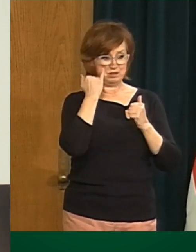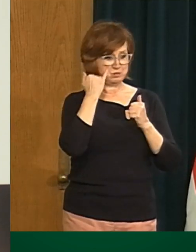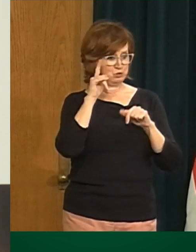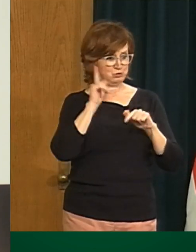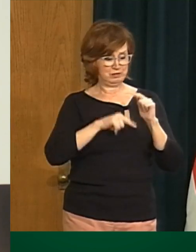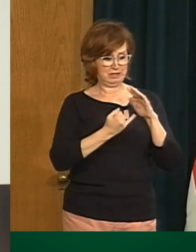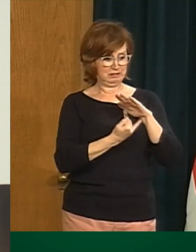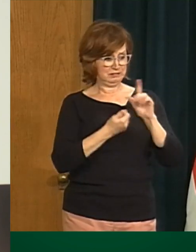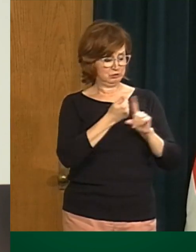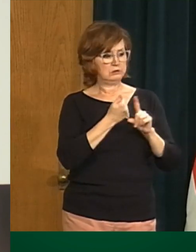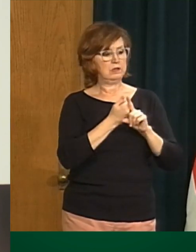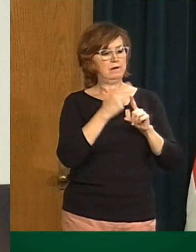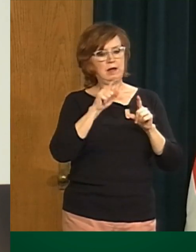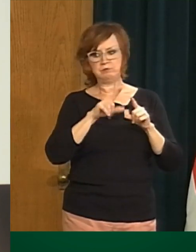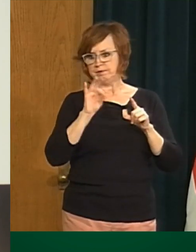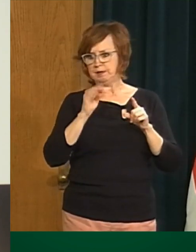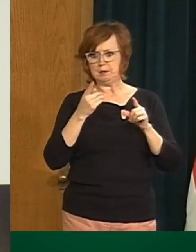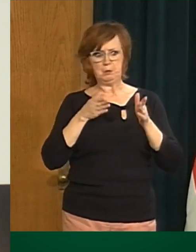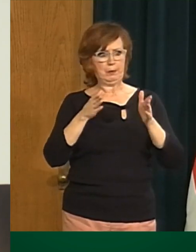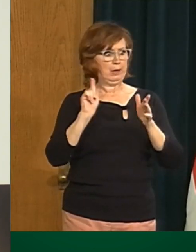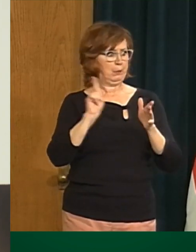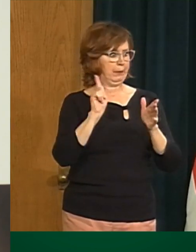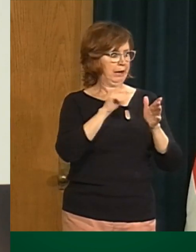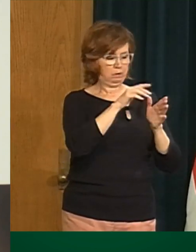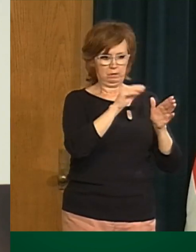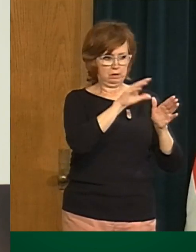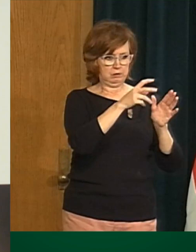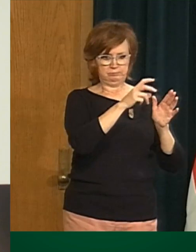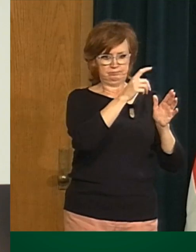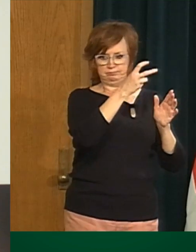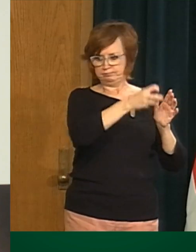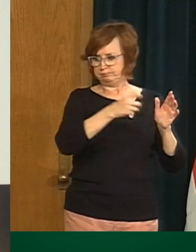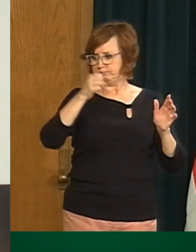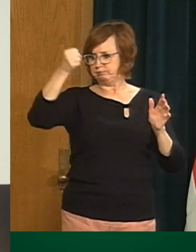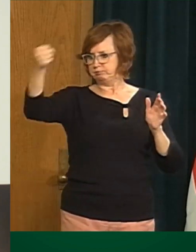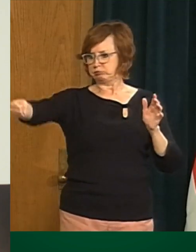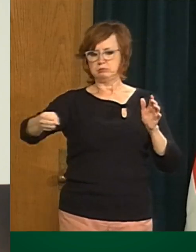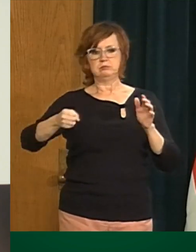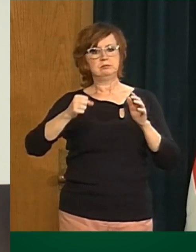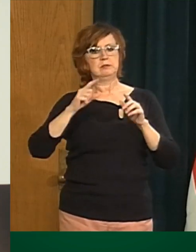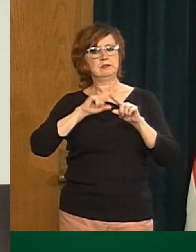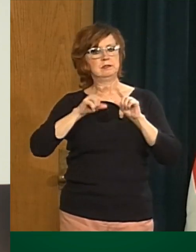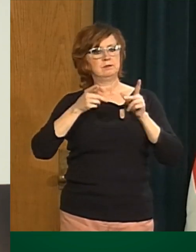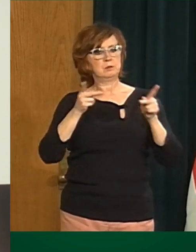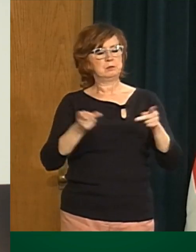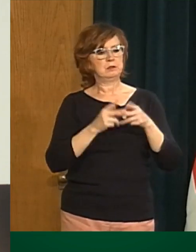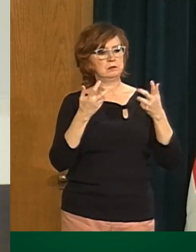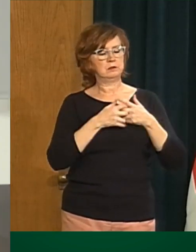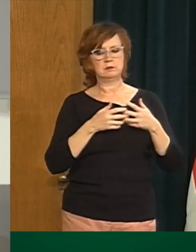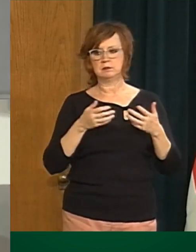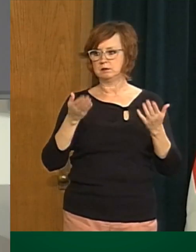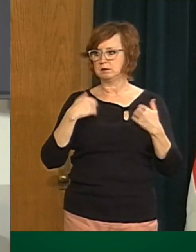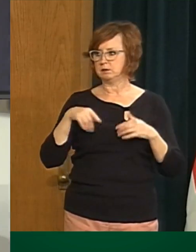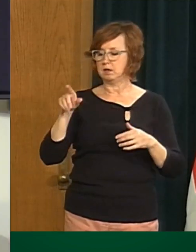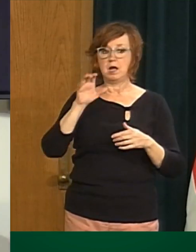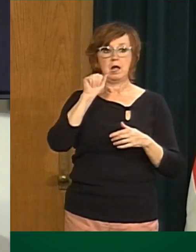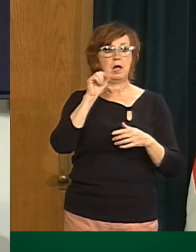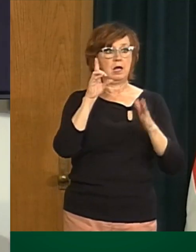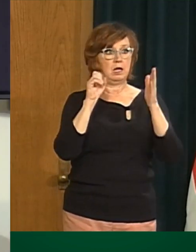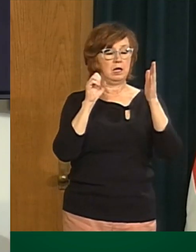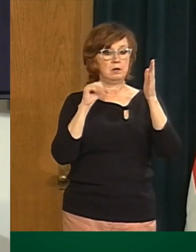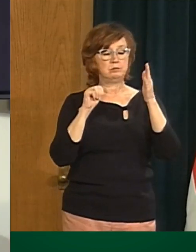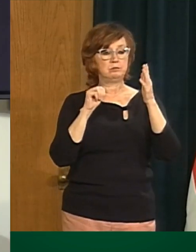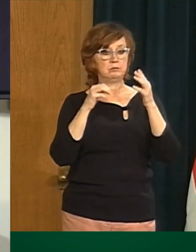Adam? What would be the conditions for pausing the reopen plan on May 19th? That's something that